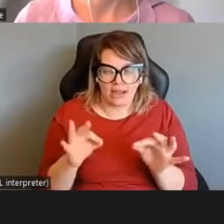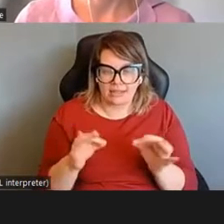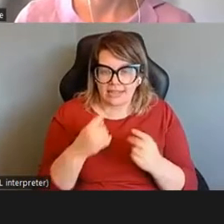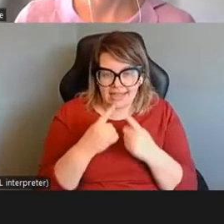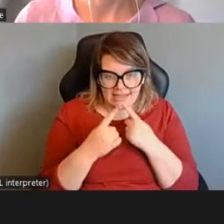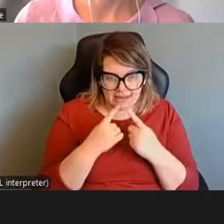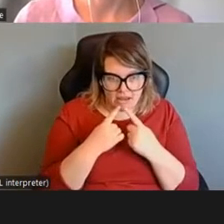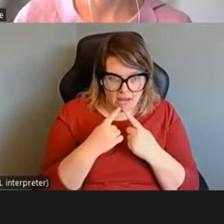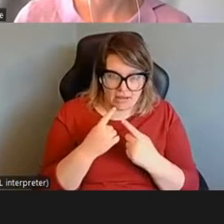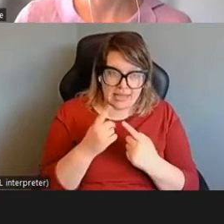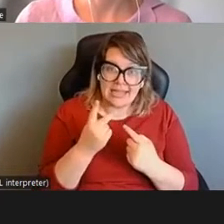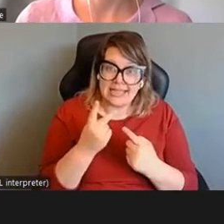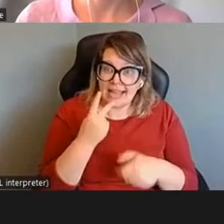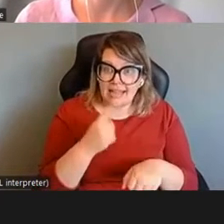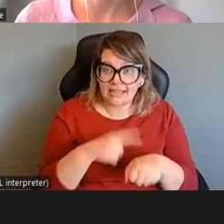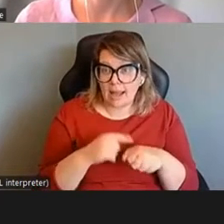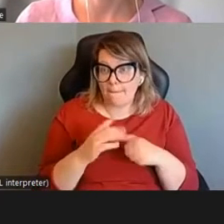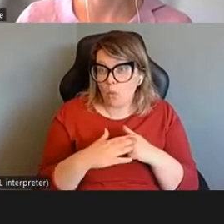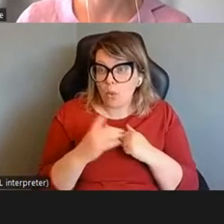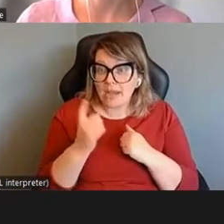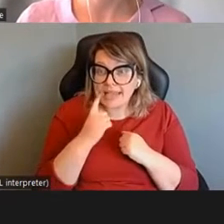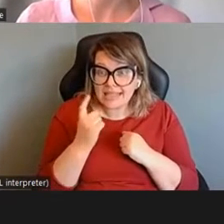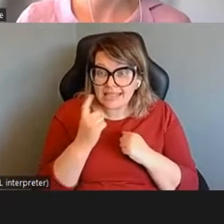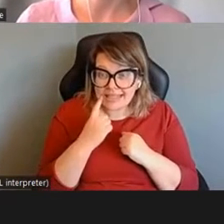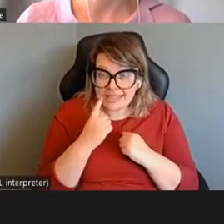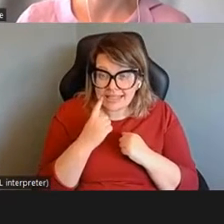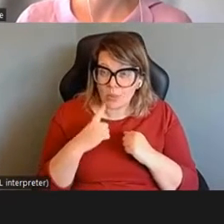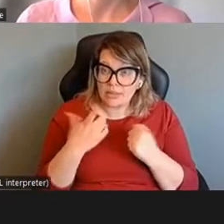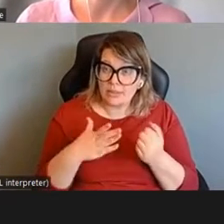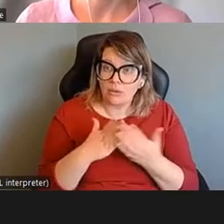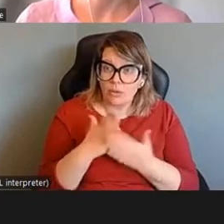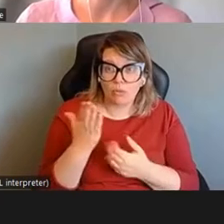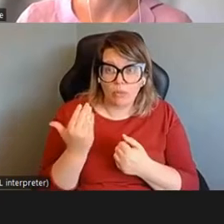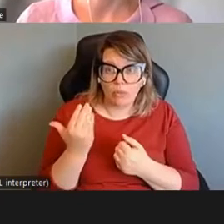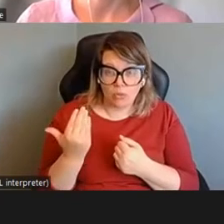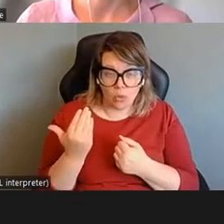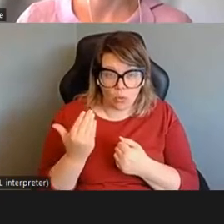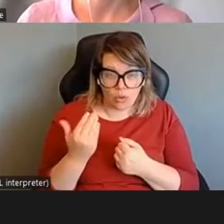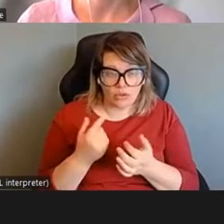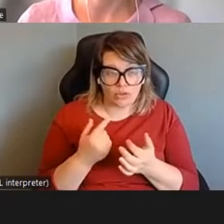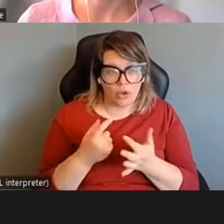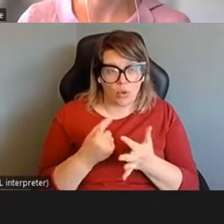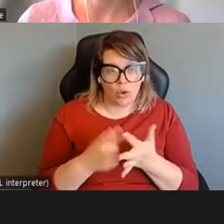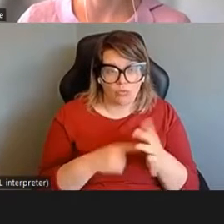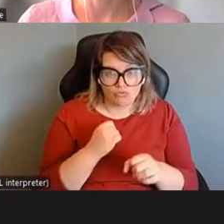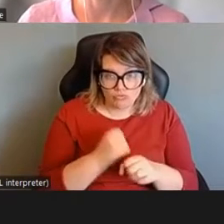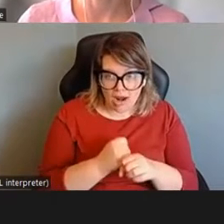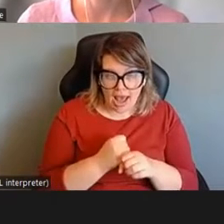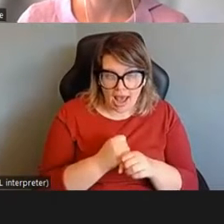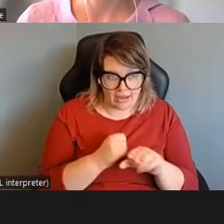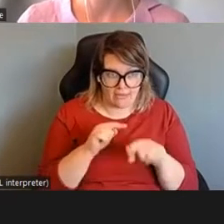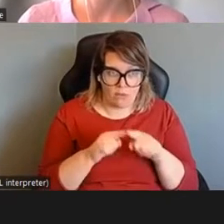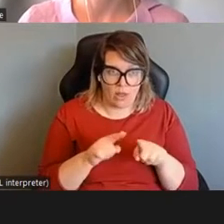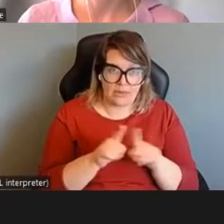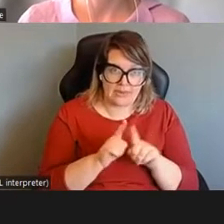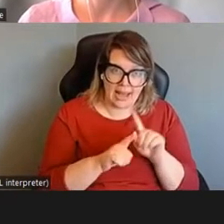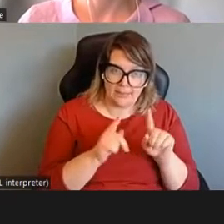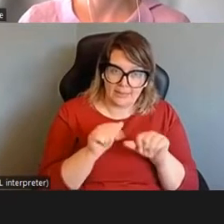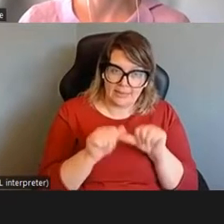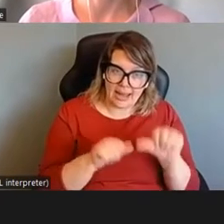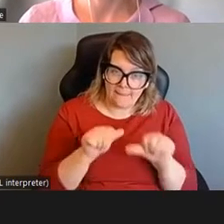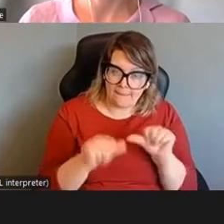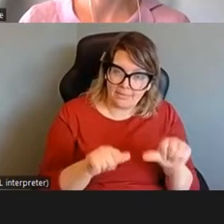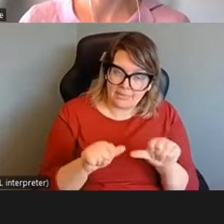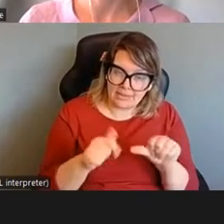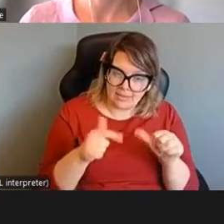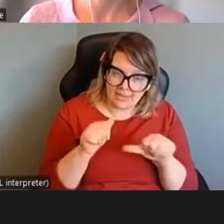much easier because of Kobo Toolbox. So Renan followed the same 7 steps, including refreshing them